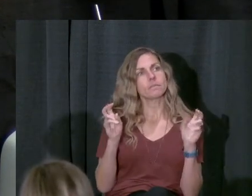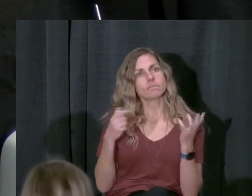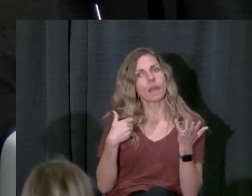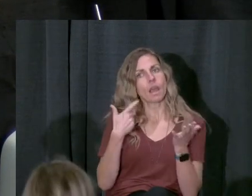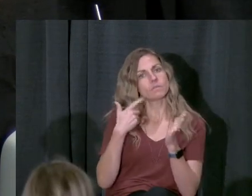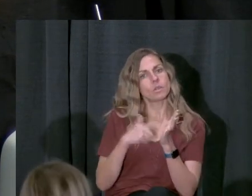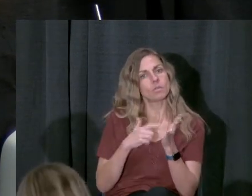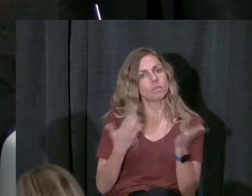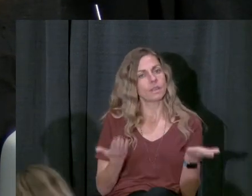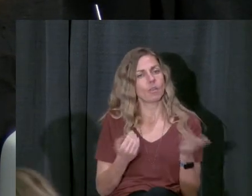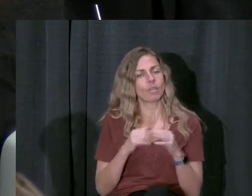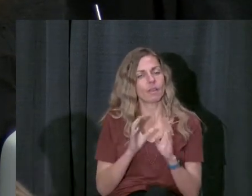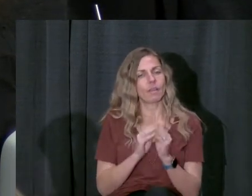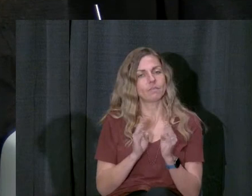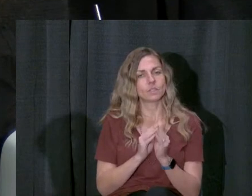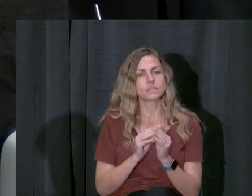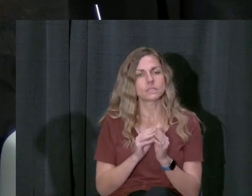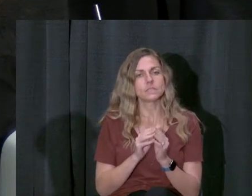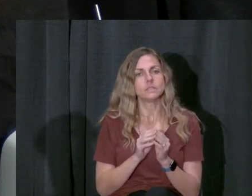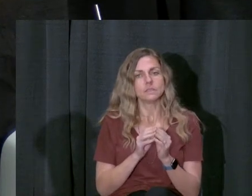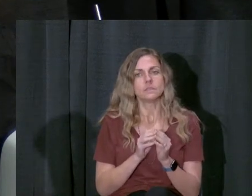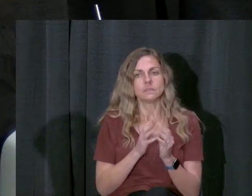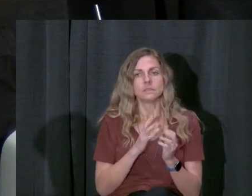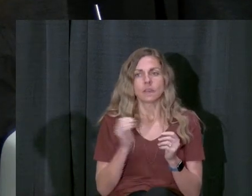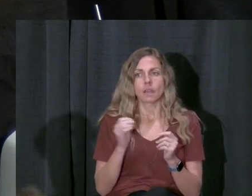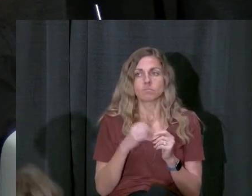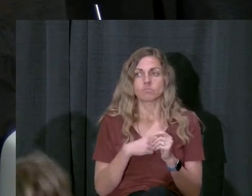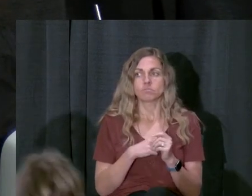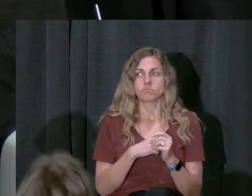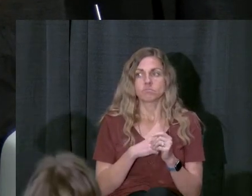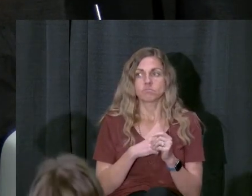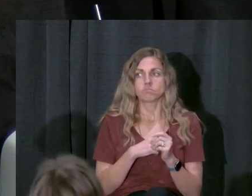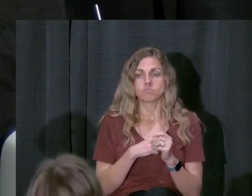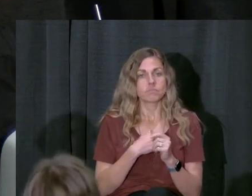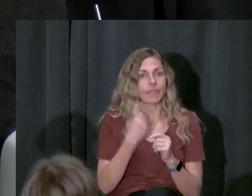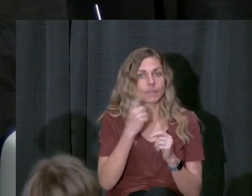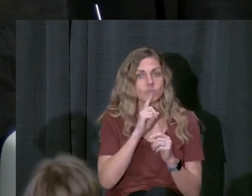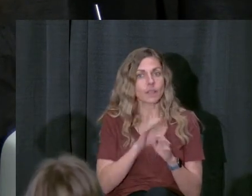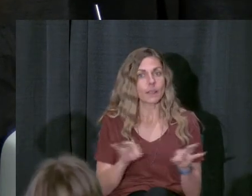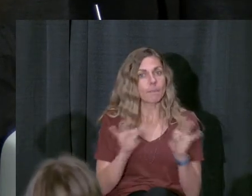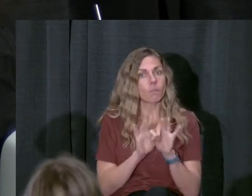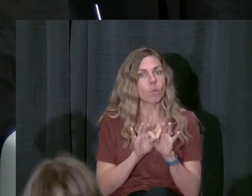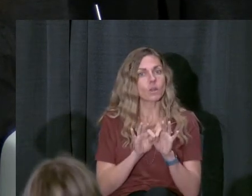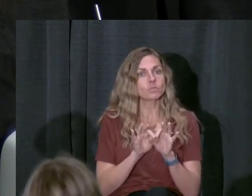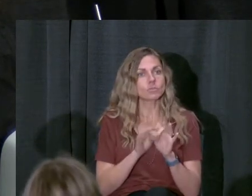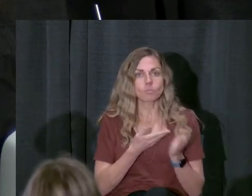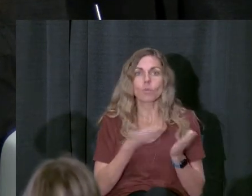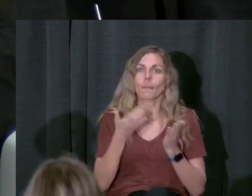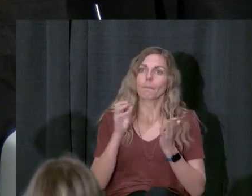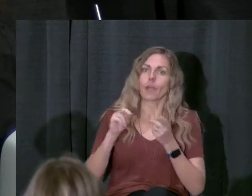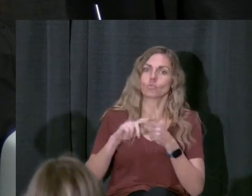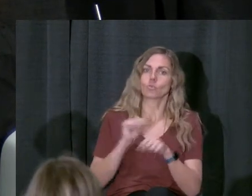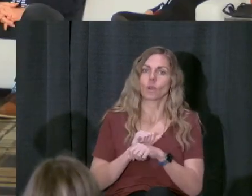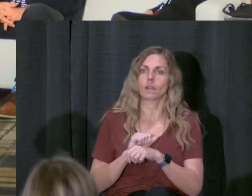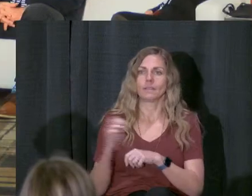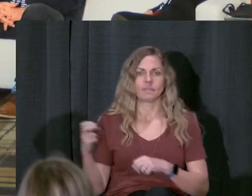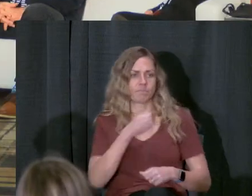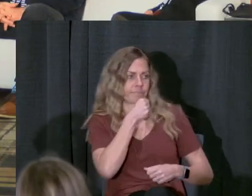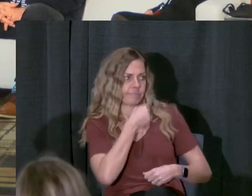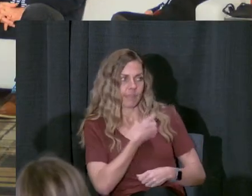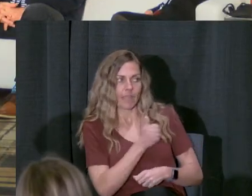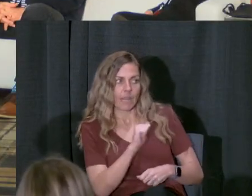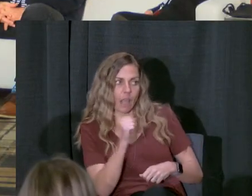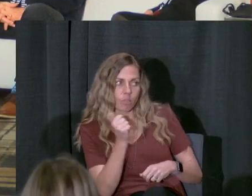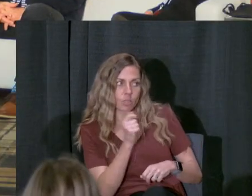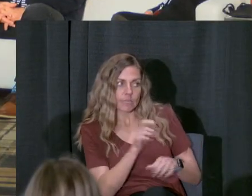seen here at the conference, and that I think is really important to take back too. So, any other key takeaways from